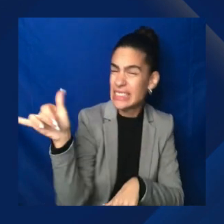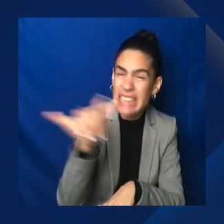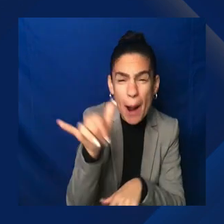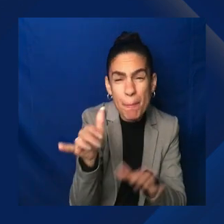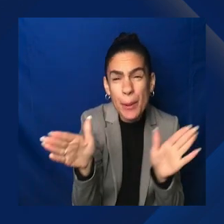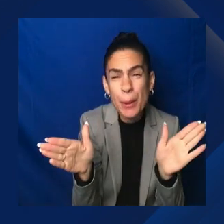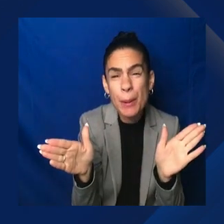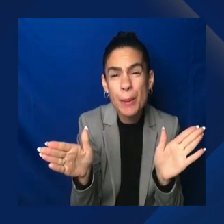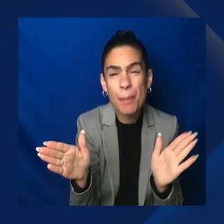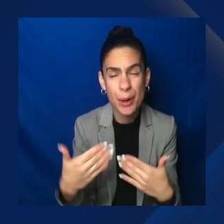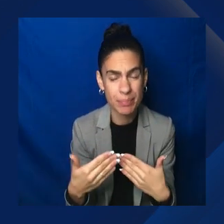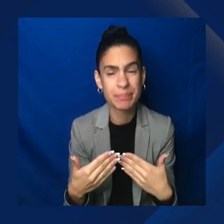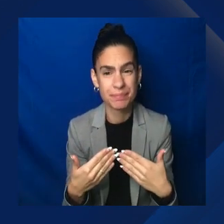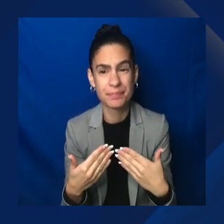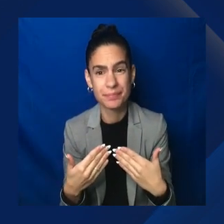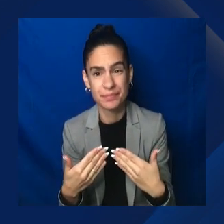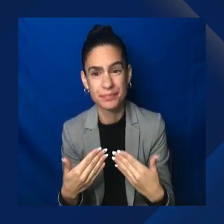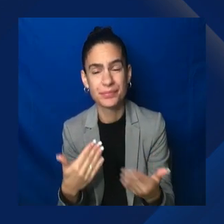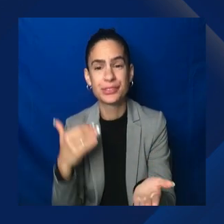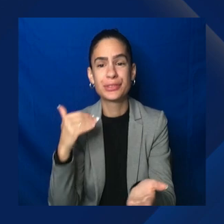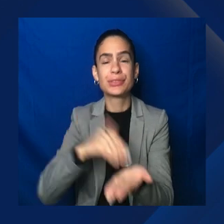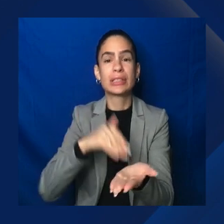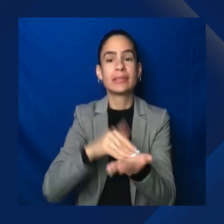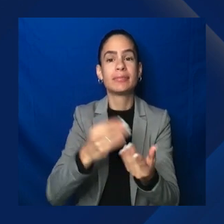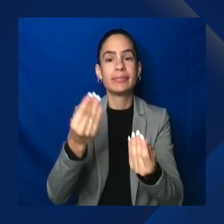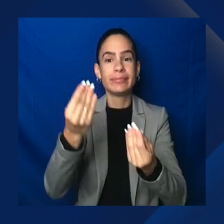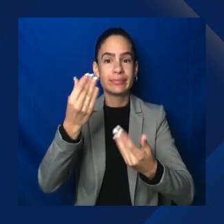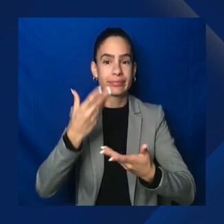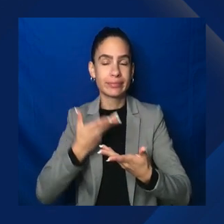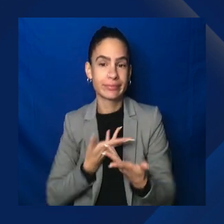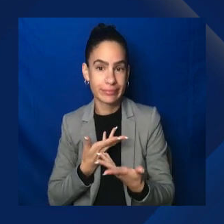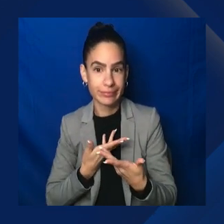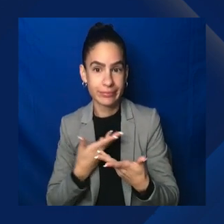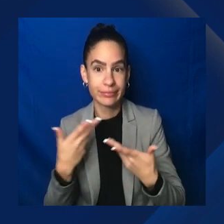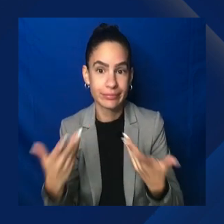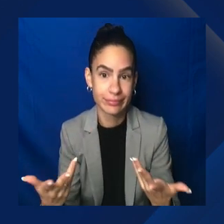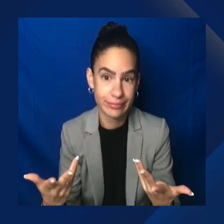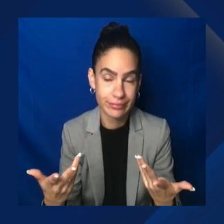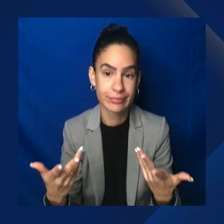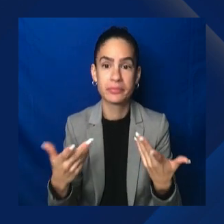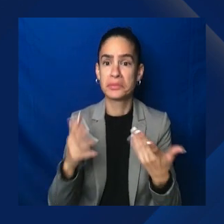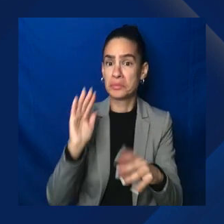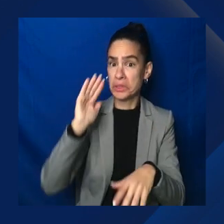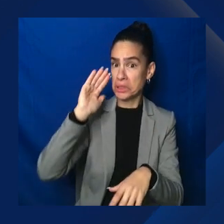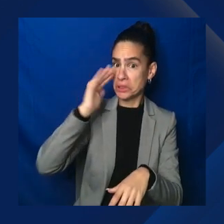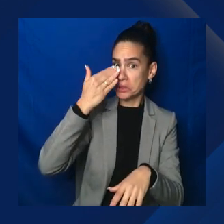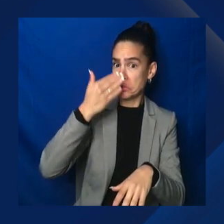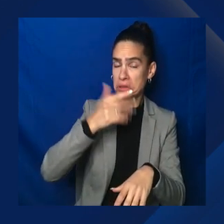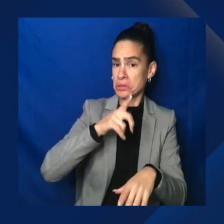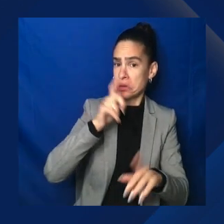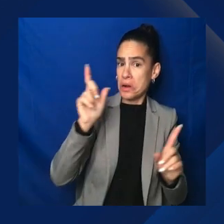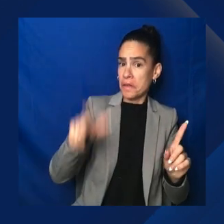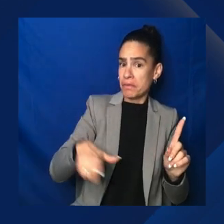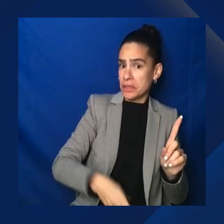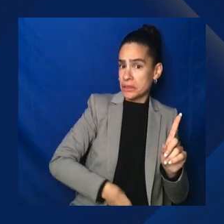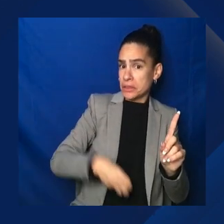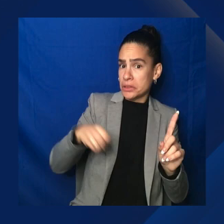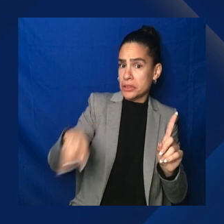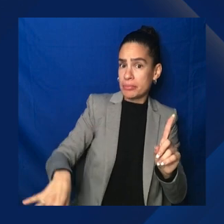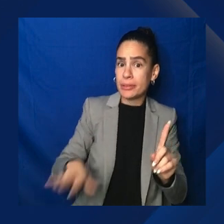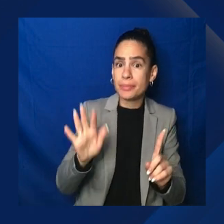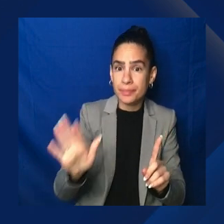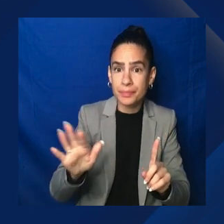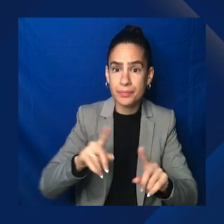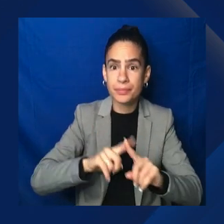Doctors said that they stopped the bleeding, so Nisi would not need a hysterectomy. However, she had experienced some breathing